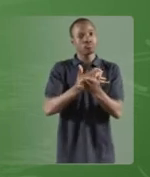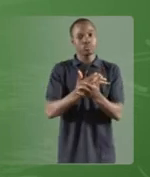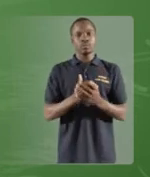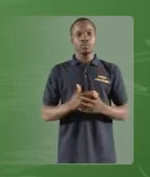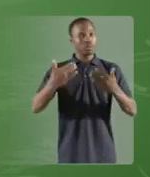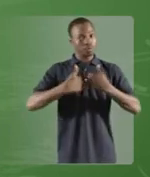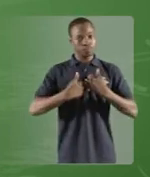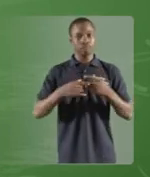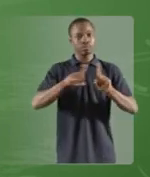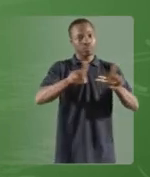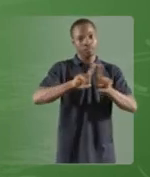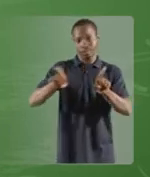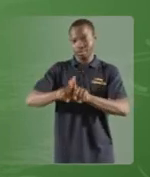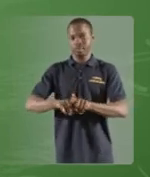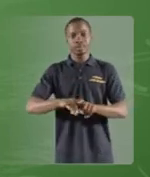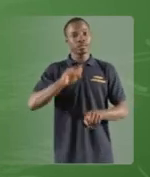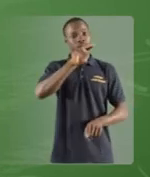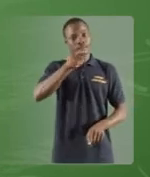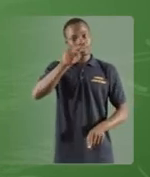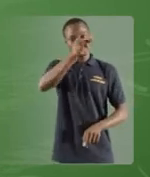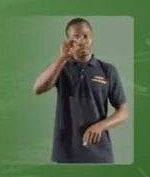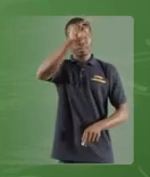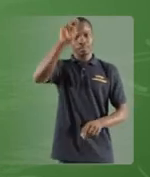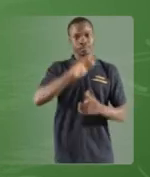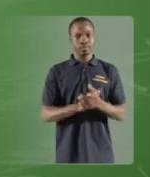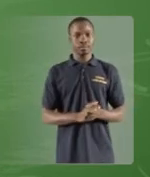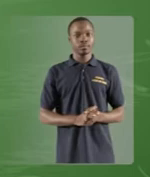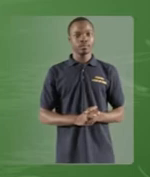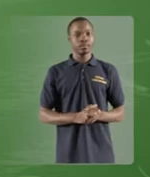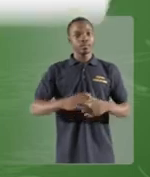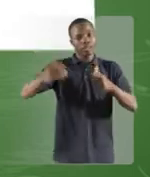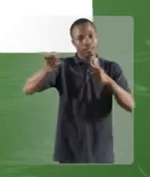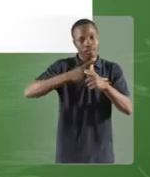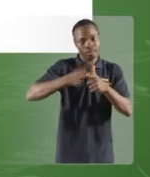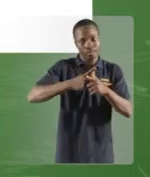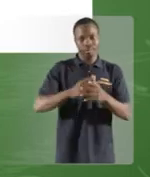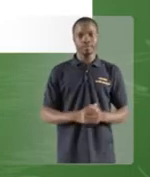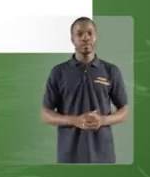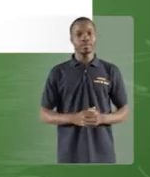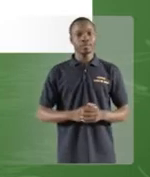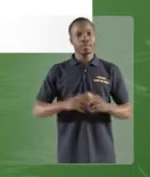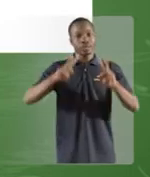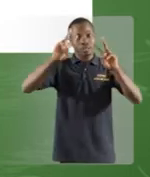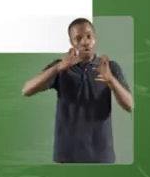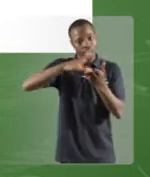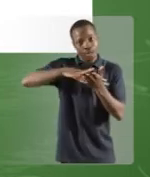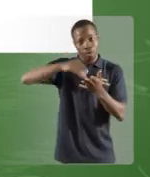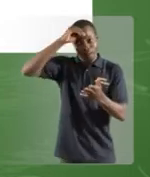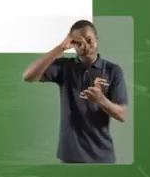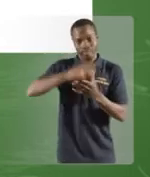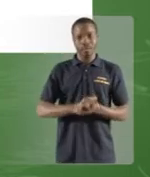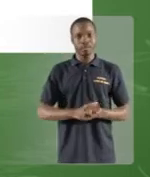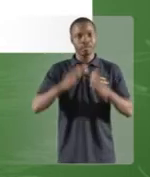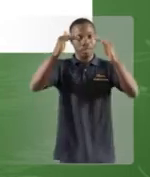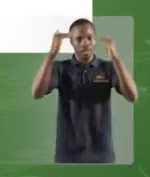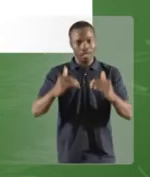divided into different steps. There is a learning context first,